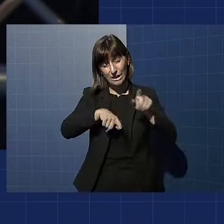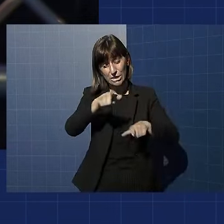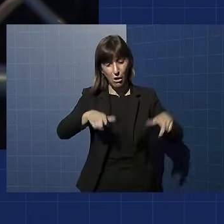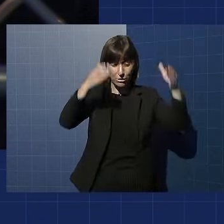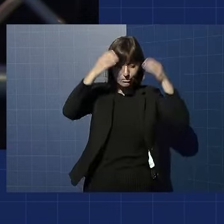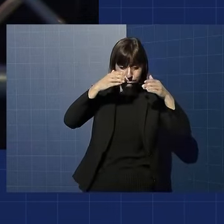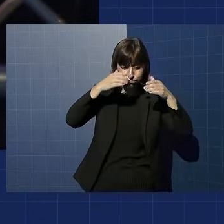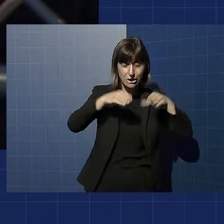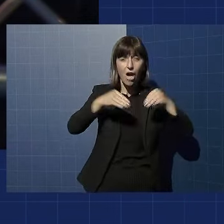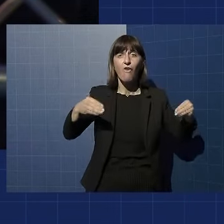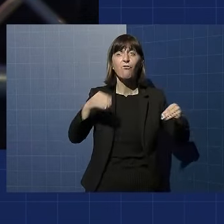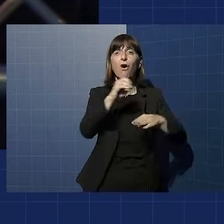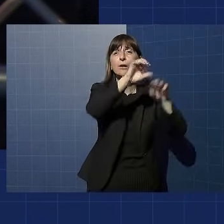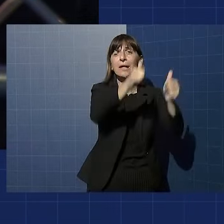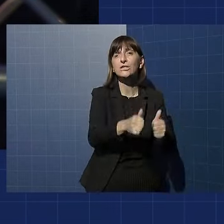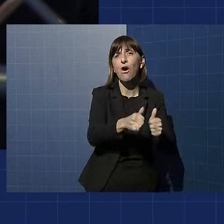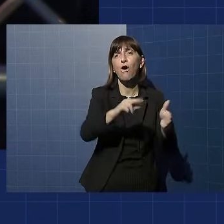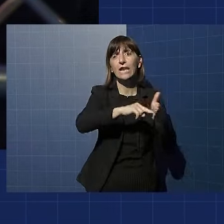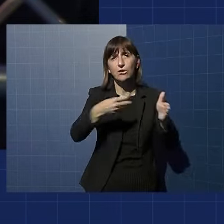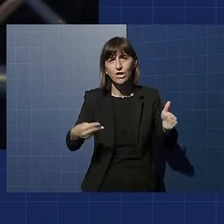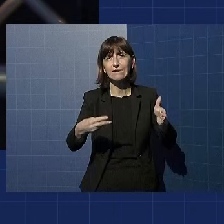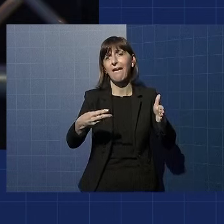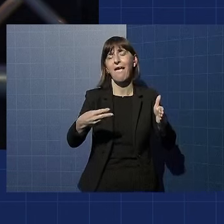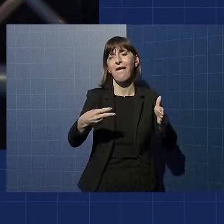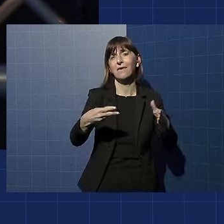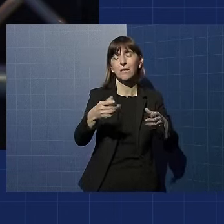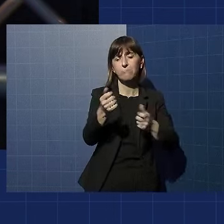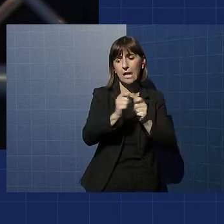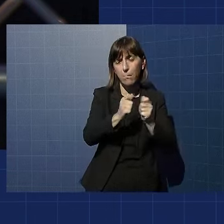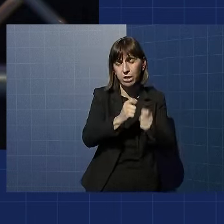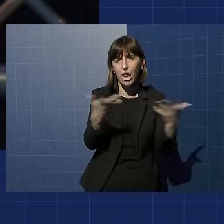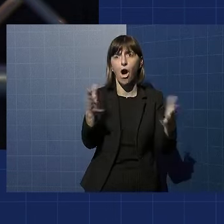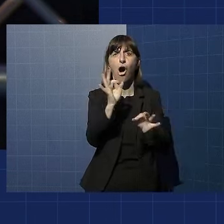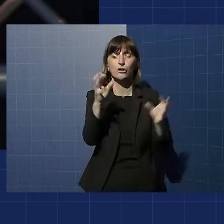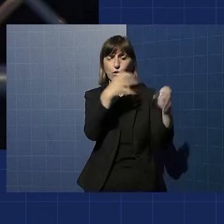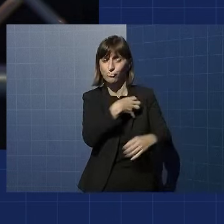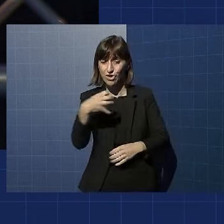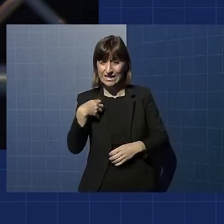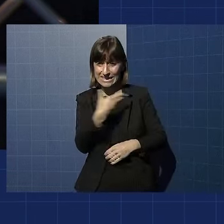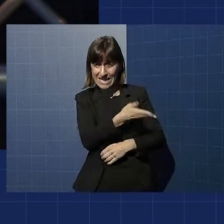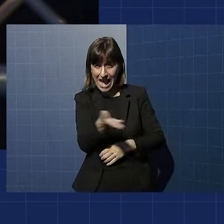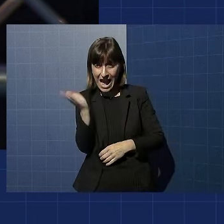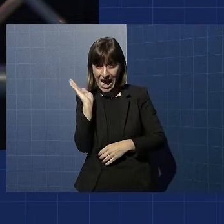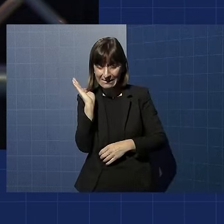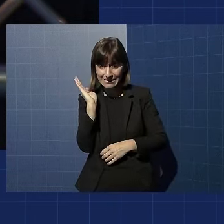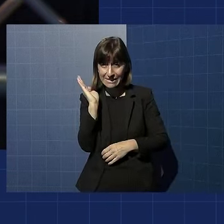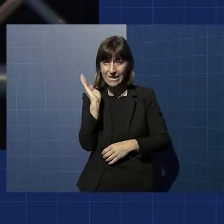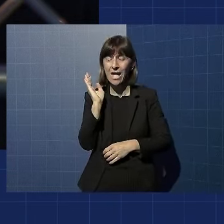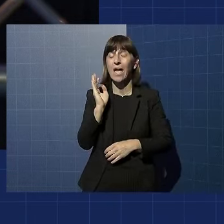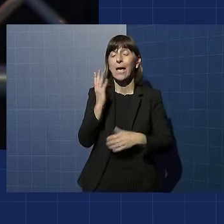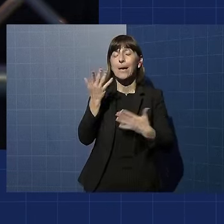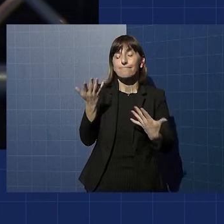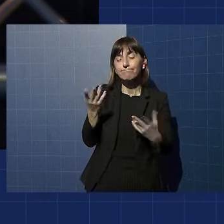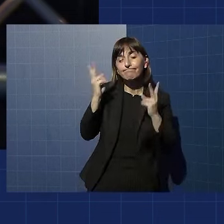ESA perspective, of course, we are really looking for people who are physically very fit, mentally very fit, and who